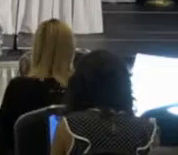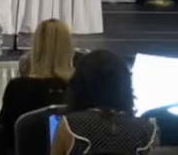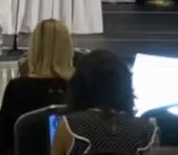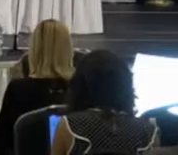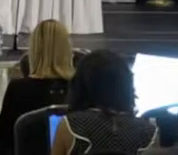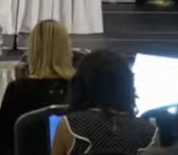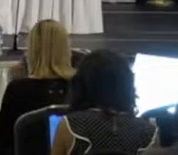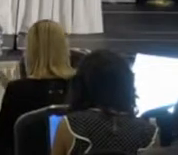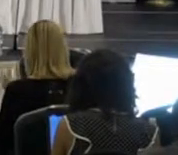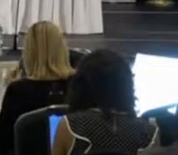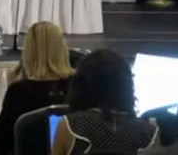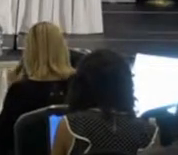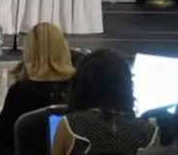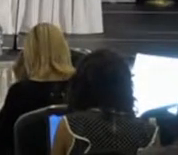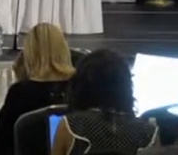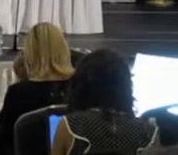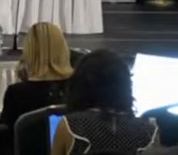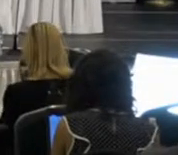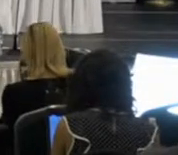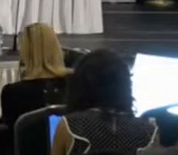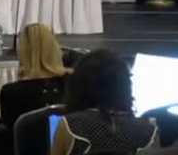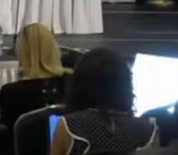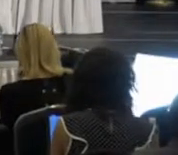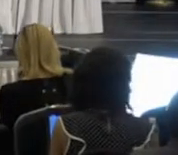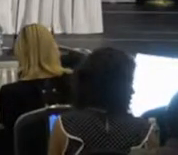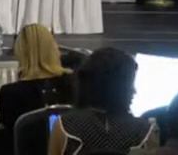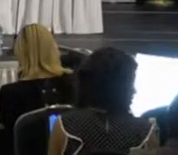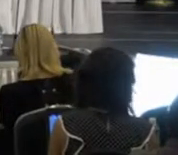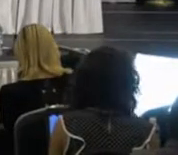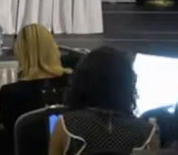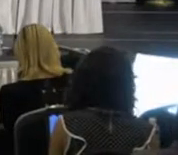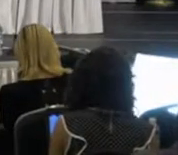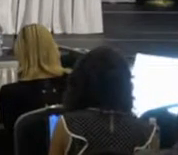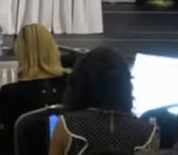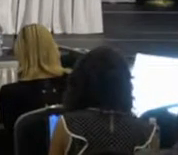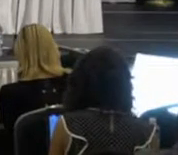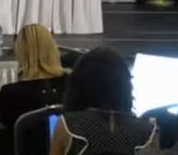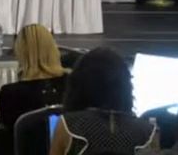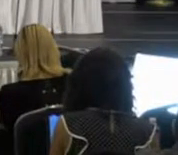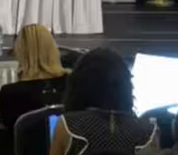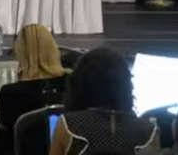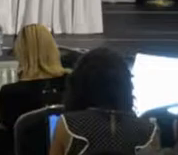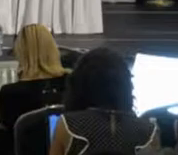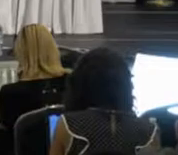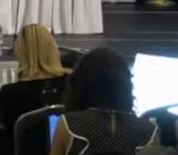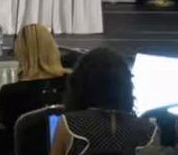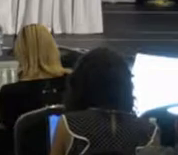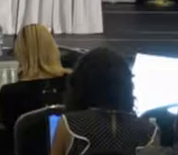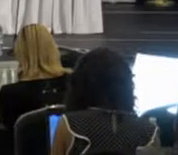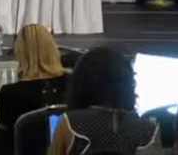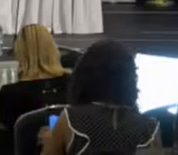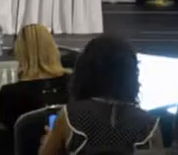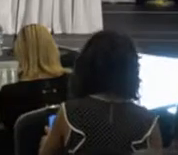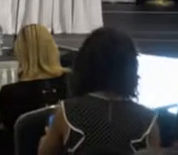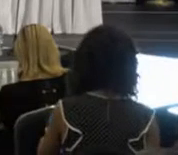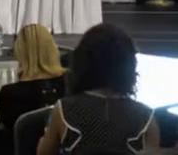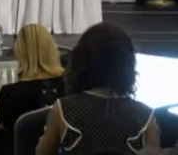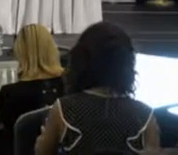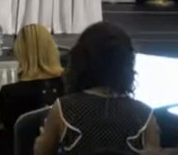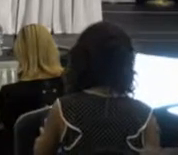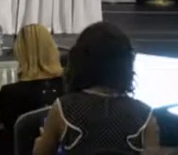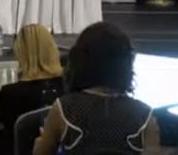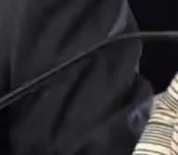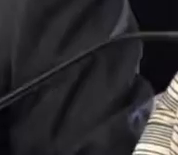meeting. Very well. Very good. So the purpose of this morning's